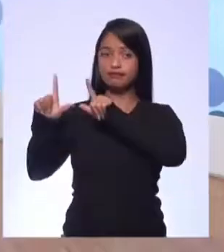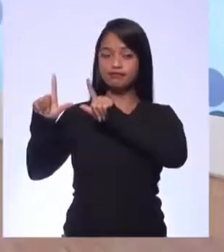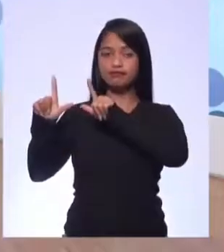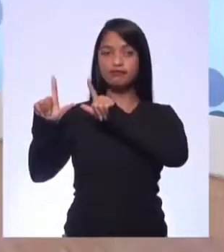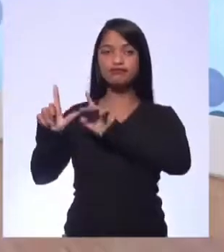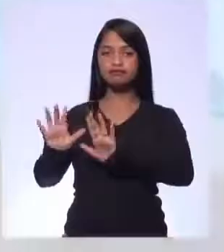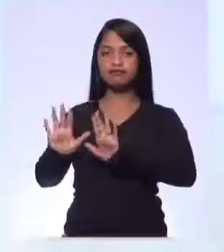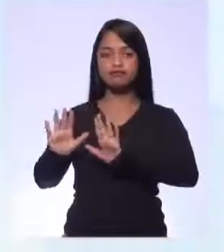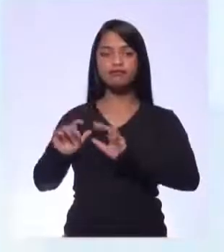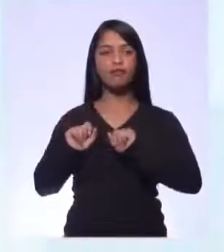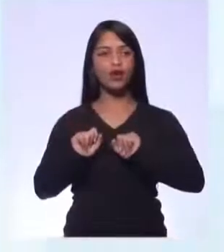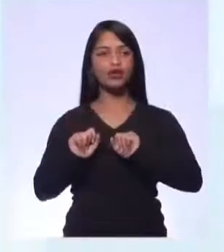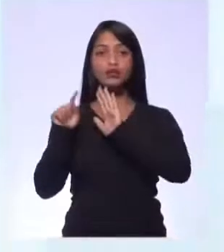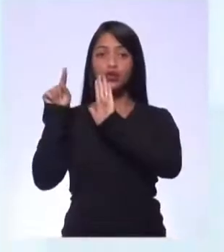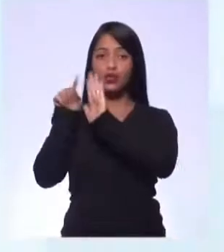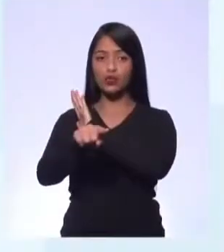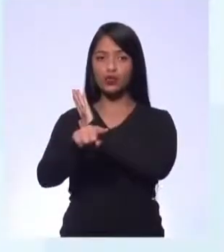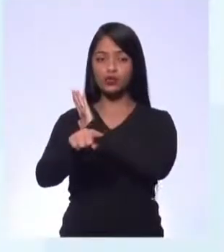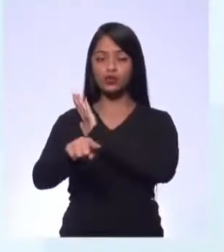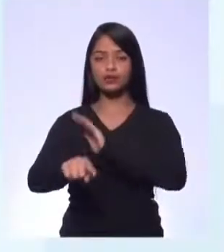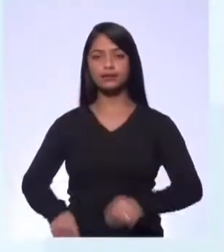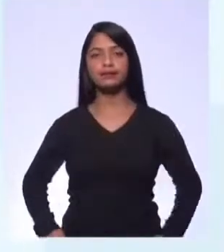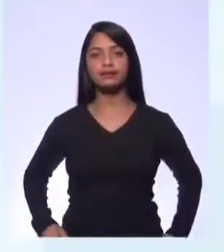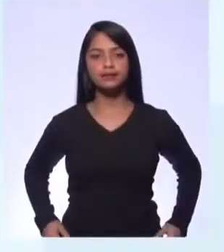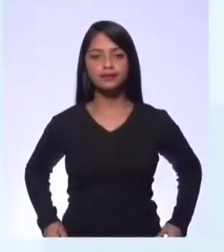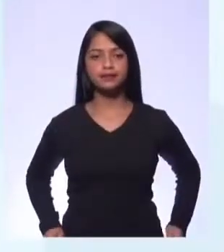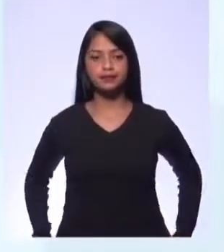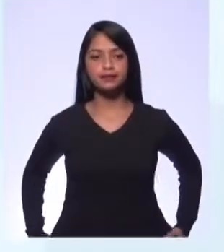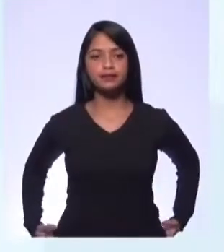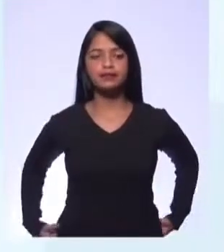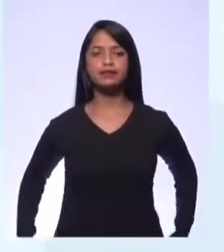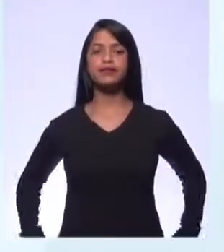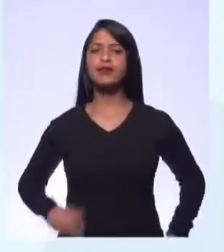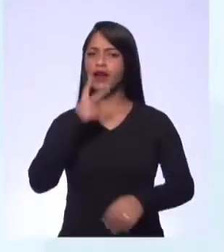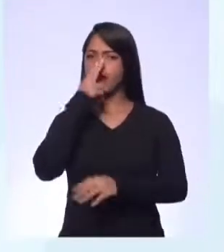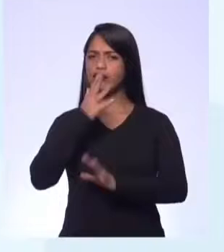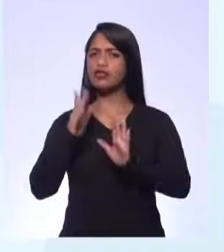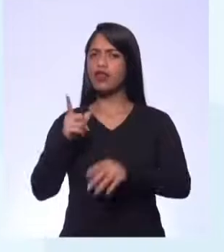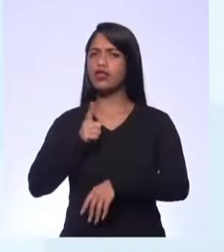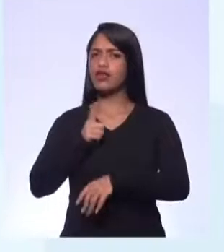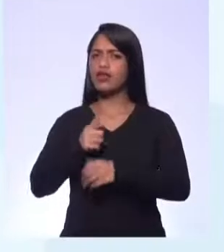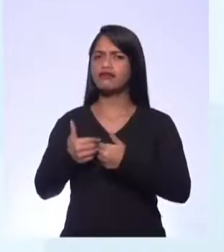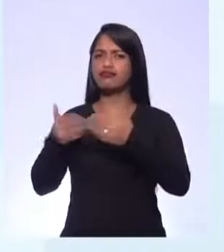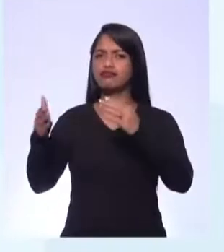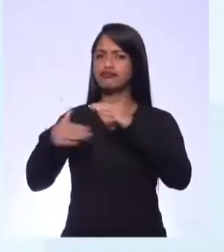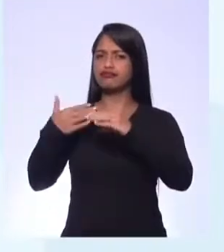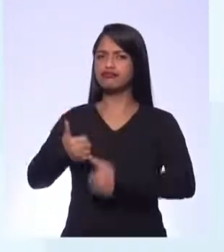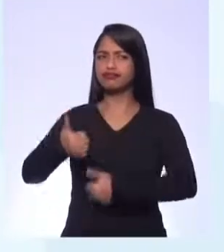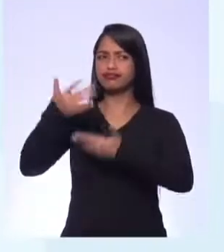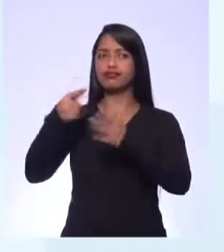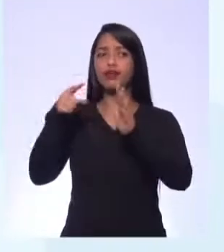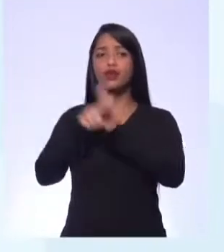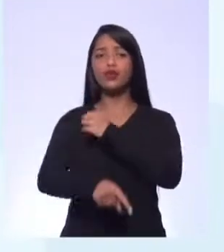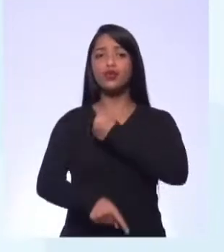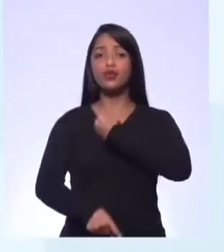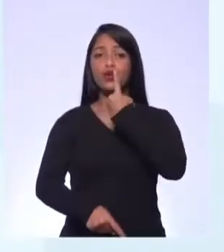para eles, diretor, a pergunta? Acho que o chat já está aberto, né? Number 1. Can climate change